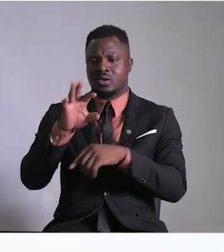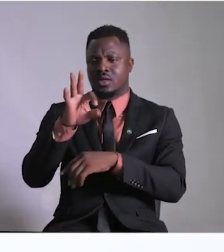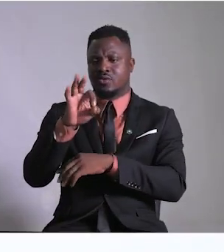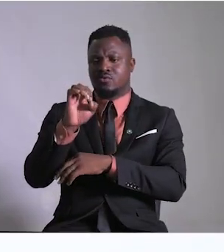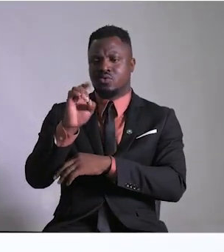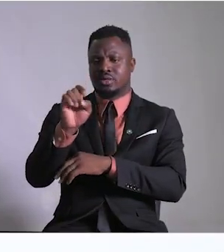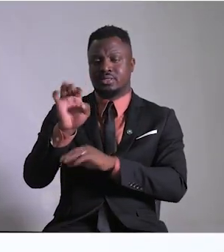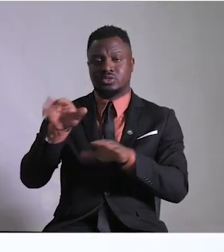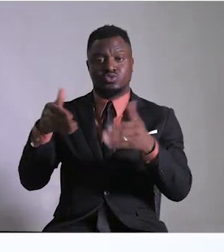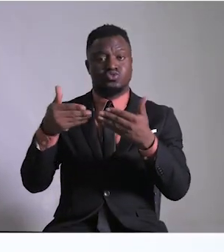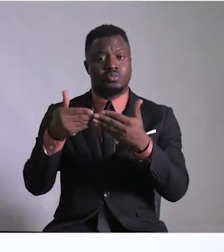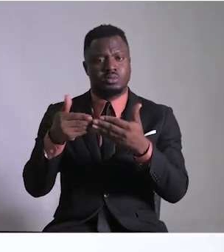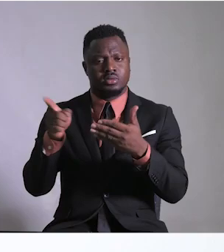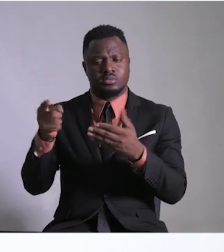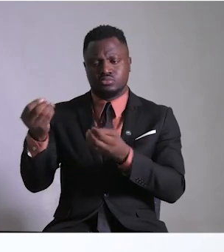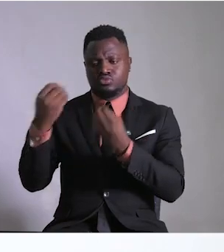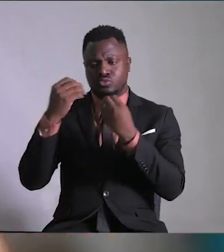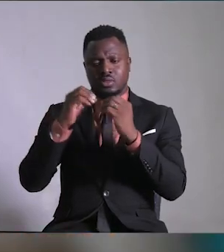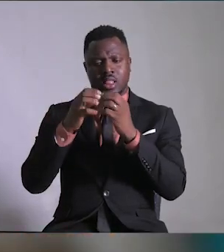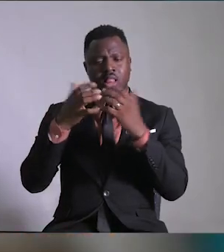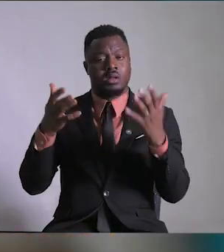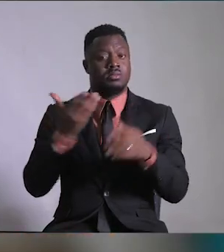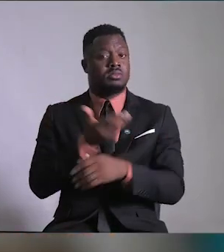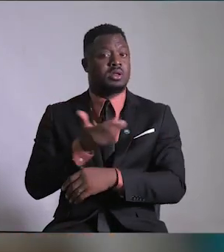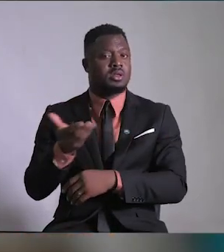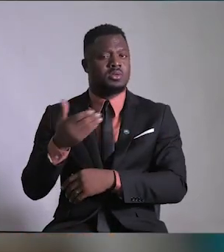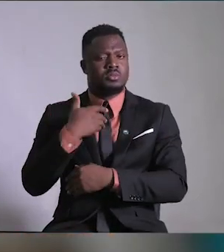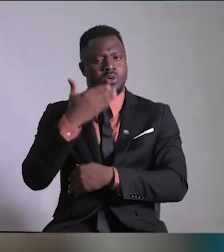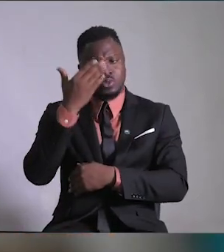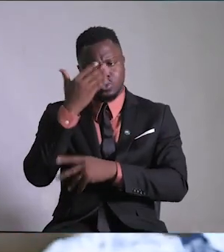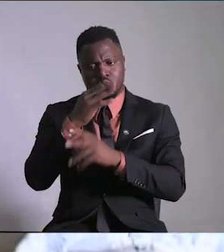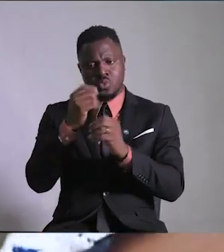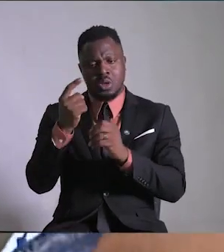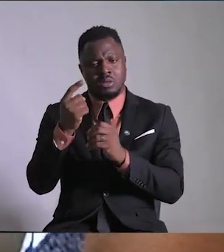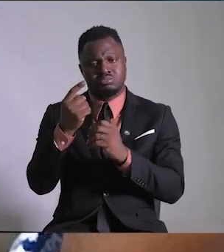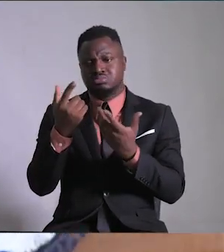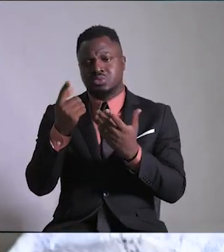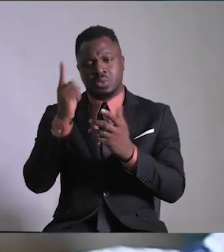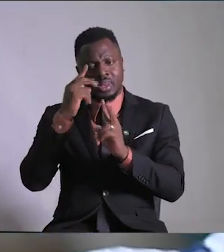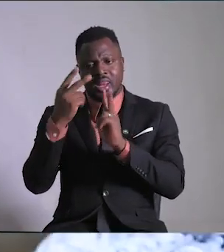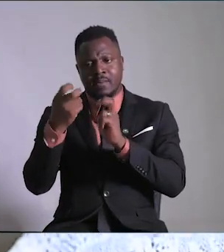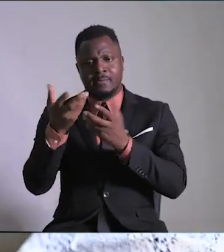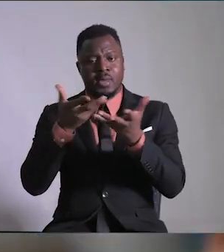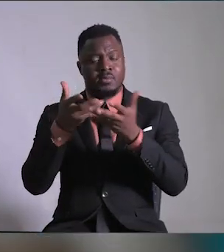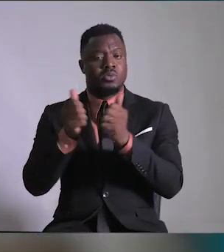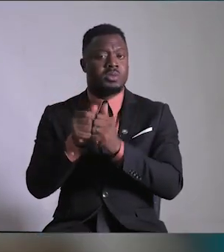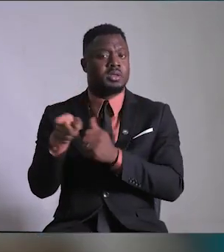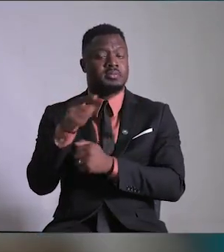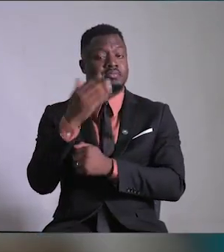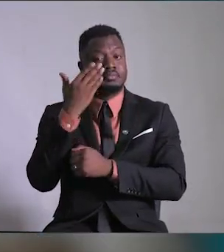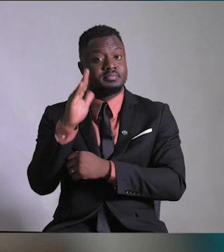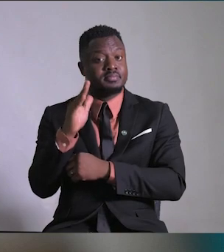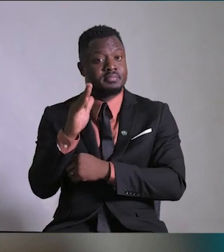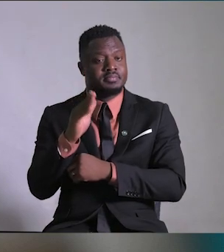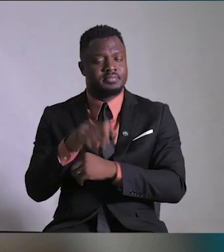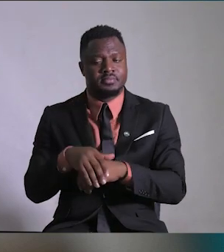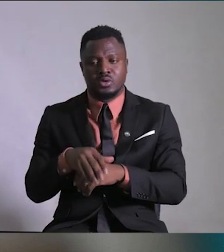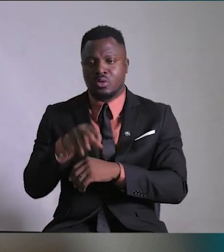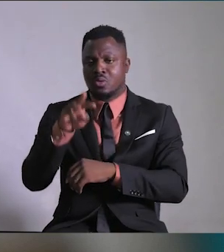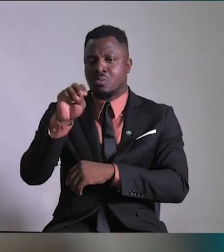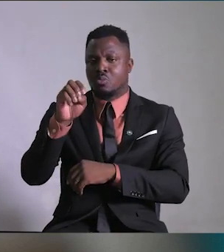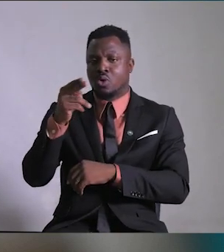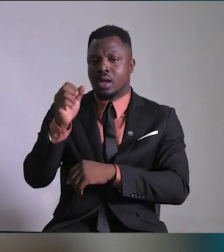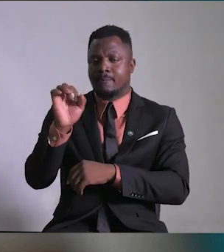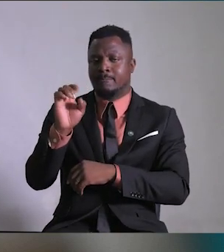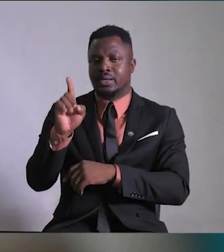When FOCEP was introduced, they taught us many things we knew no one we could engage or interact with. Rubaba